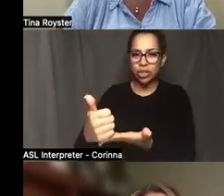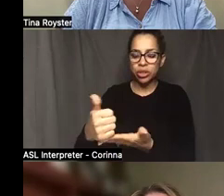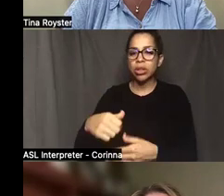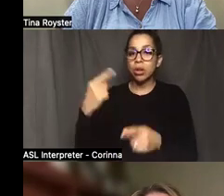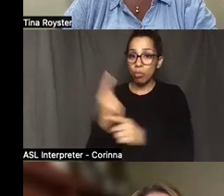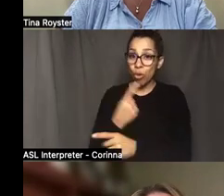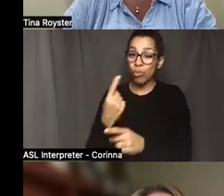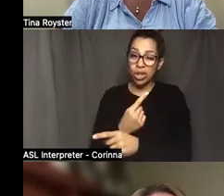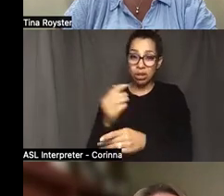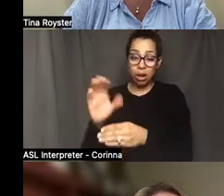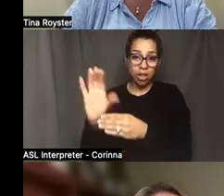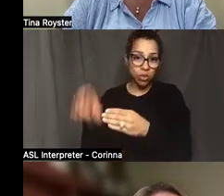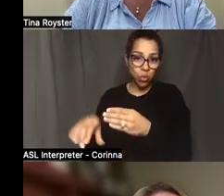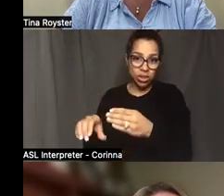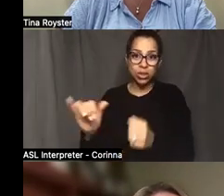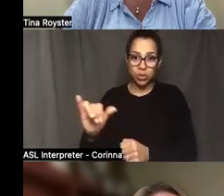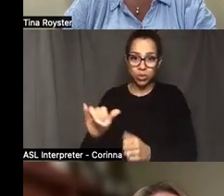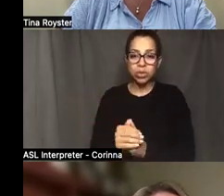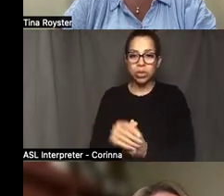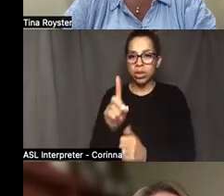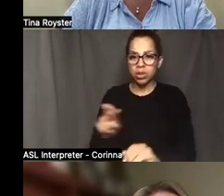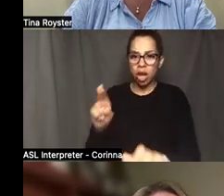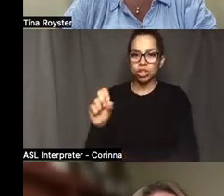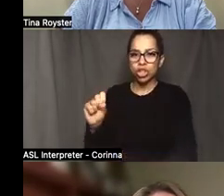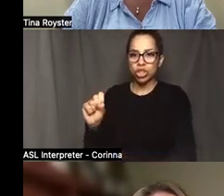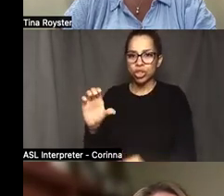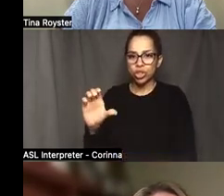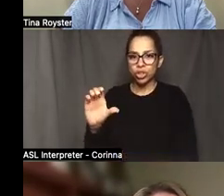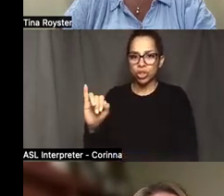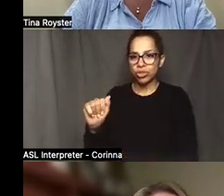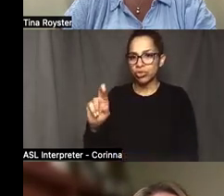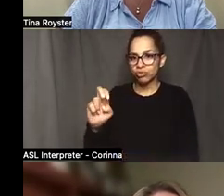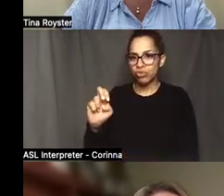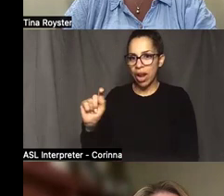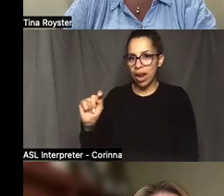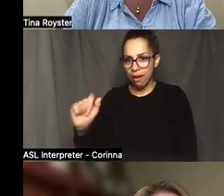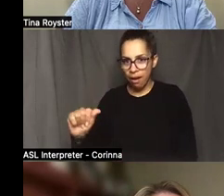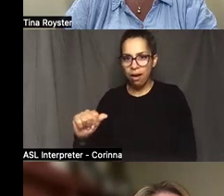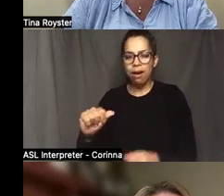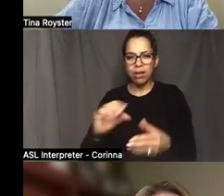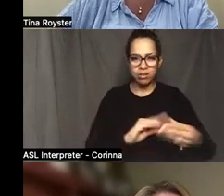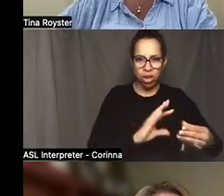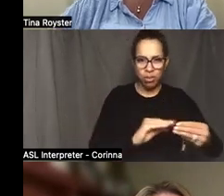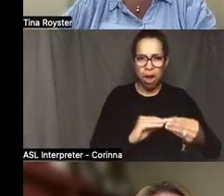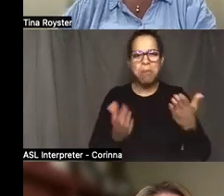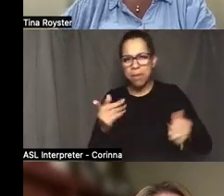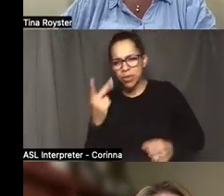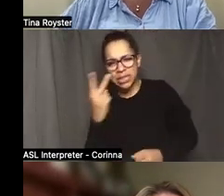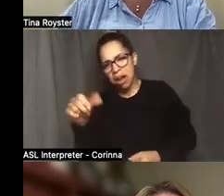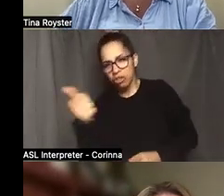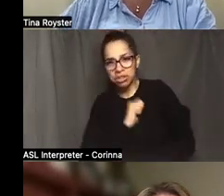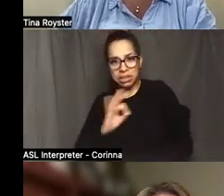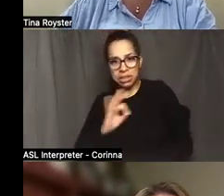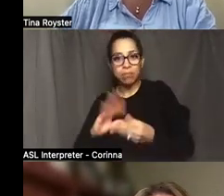appropriate consequences. Dr. Sharetta has talked about, and you may have heard some of our other staff members talk about